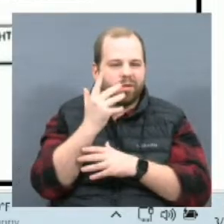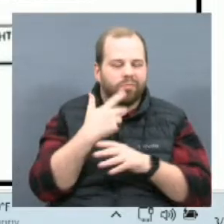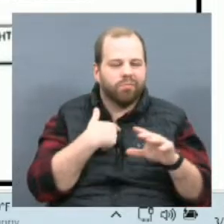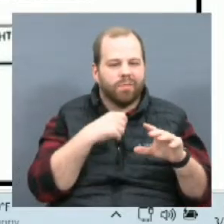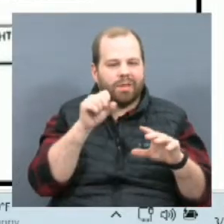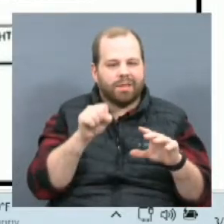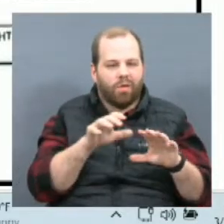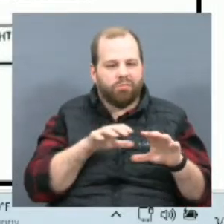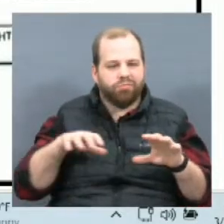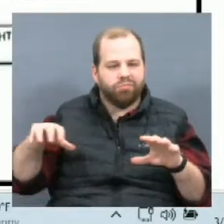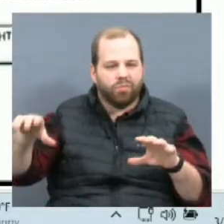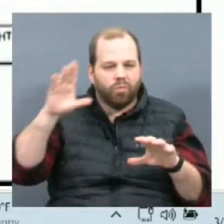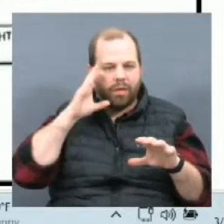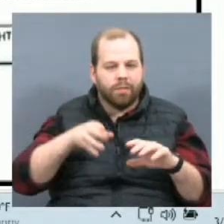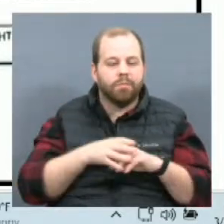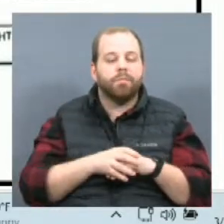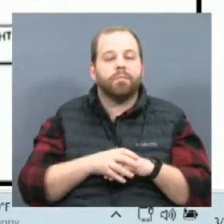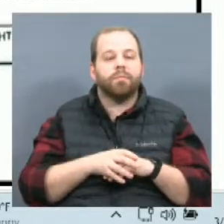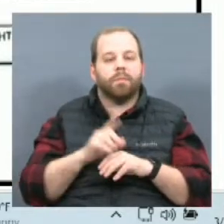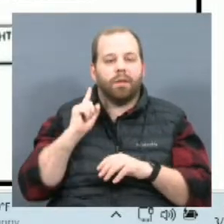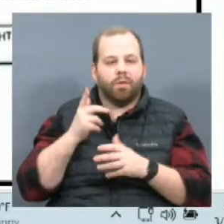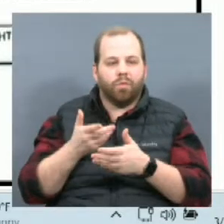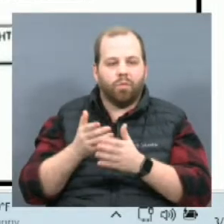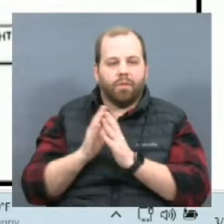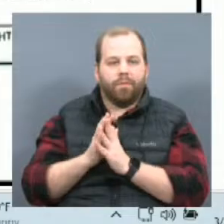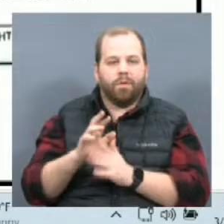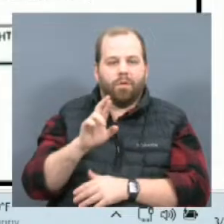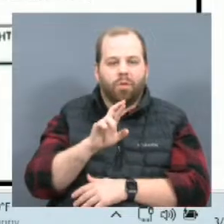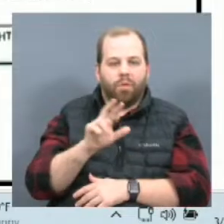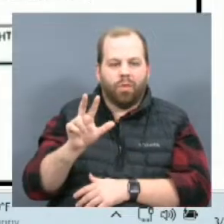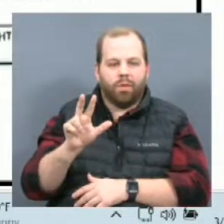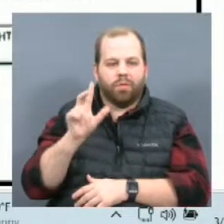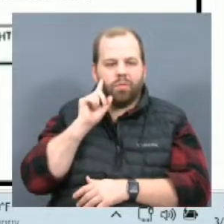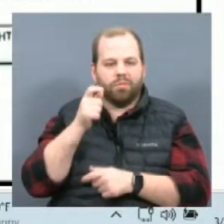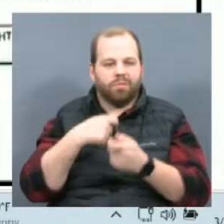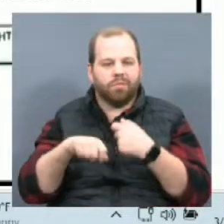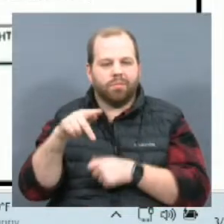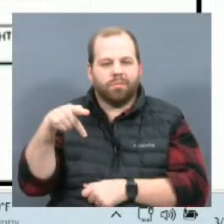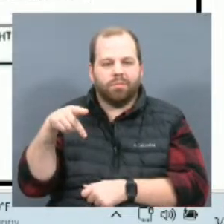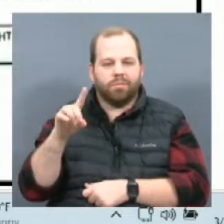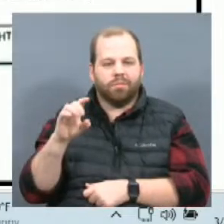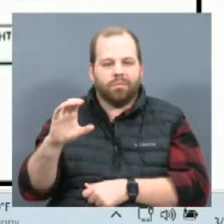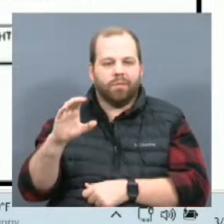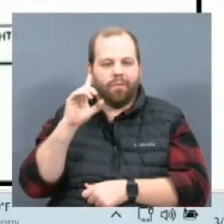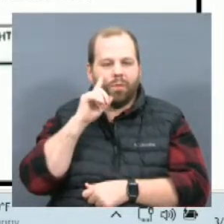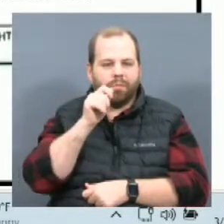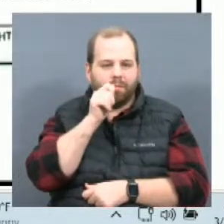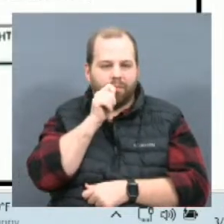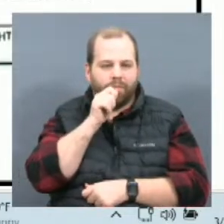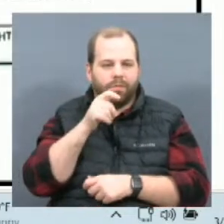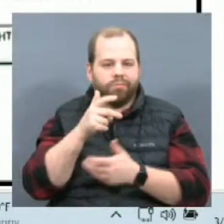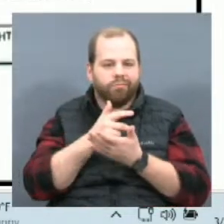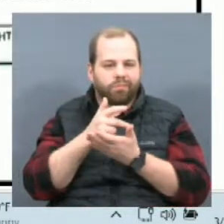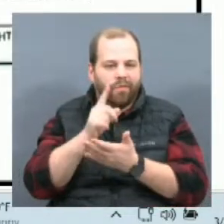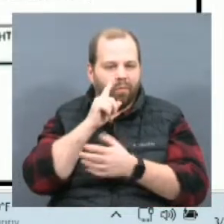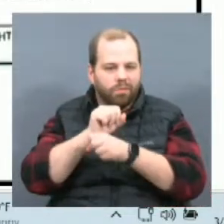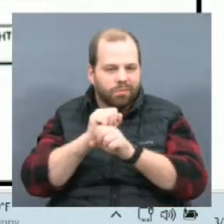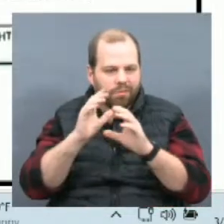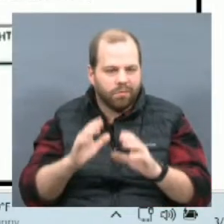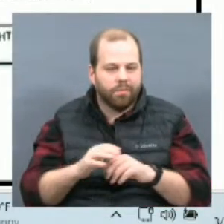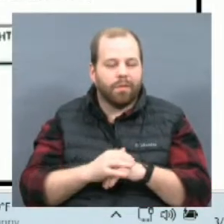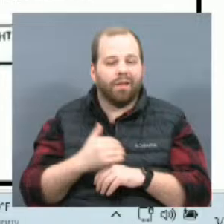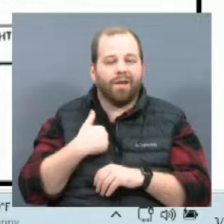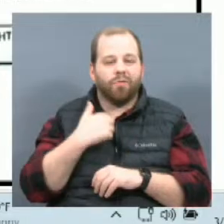Staff supports the rezoning of the property from R3 to PDC to allow for the development of a private parking lot for employees. There are